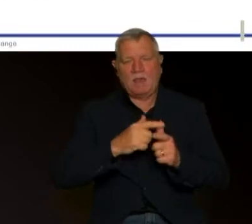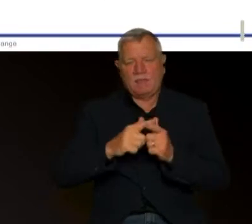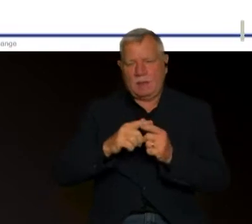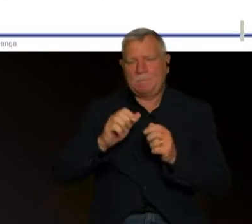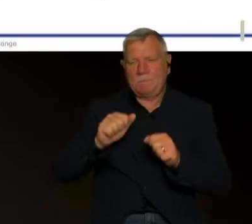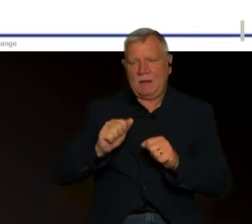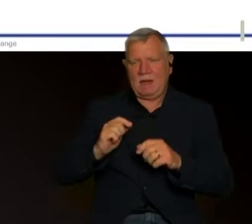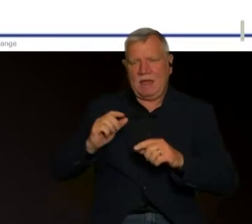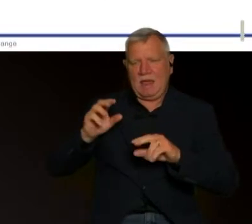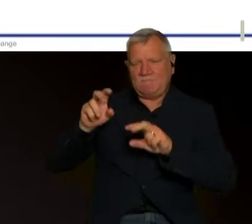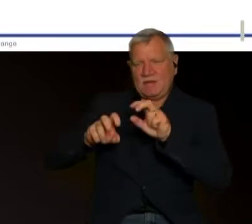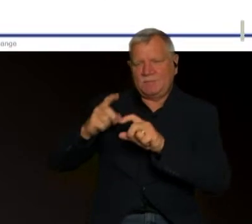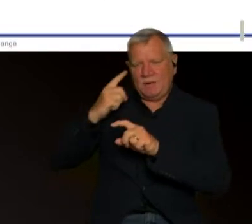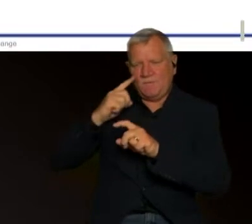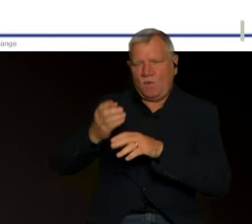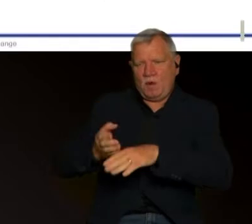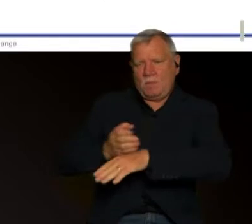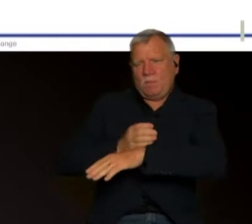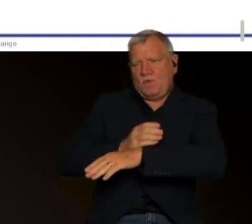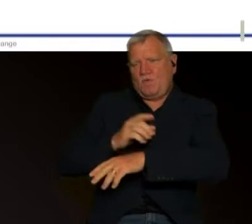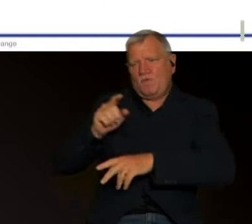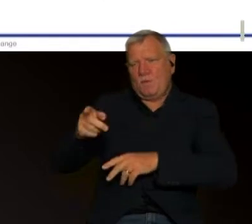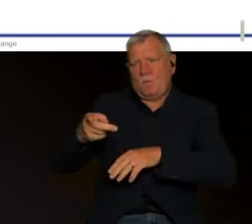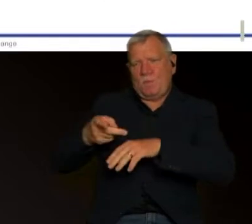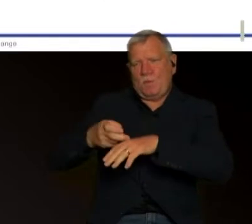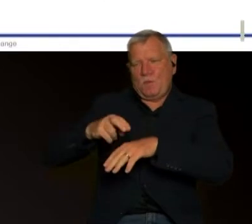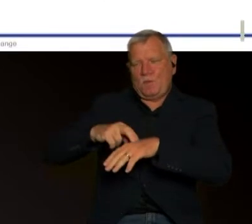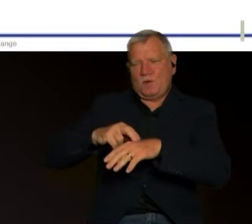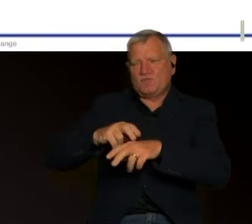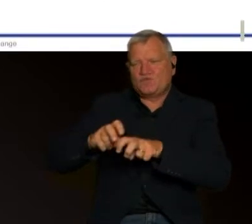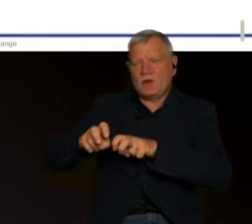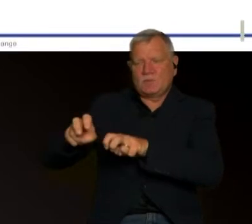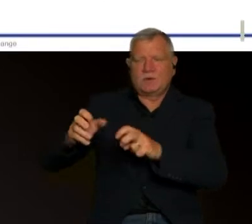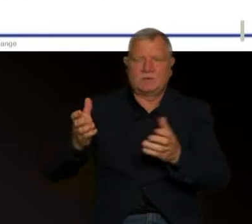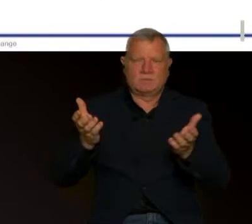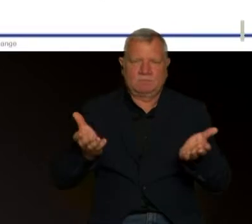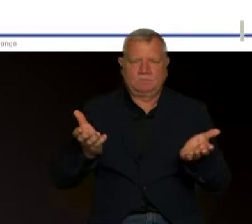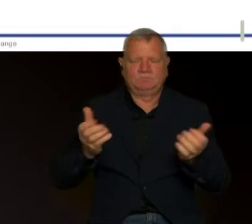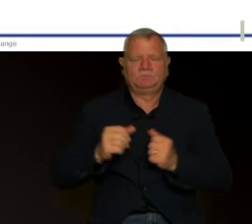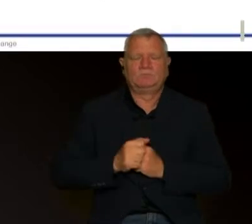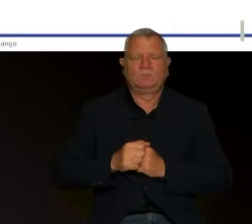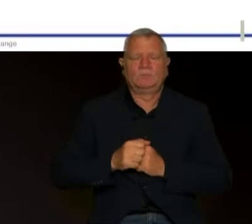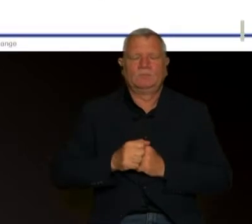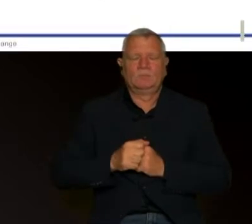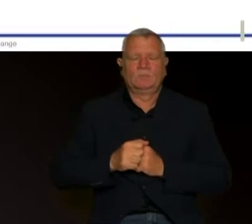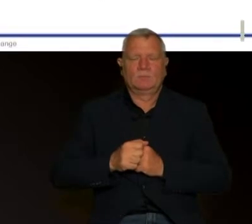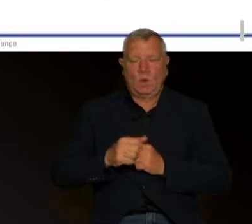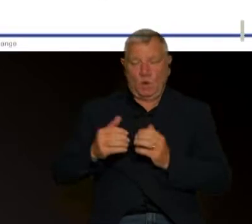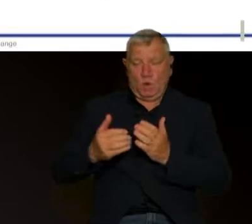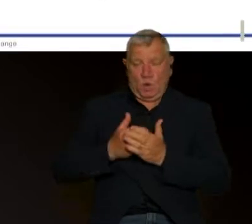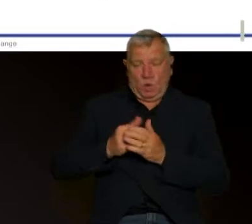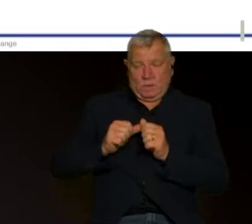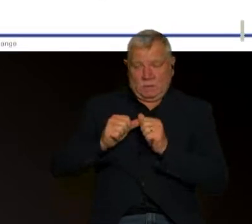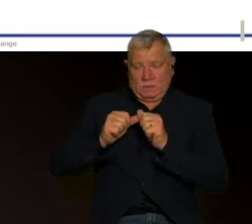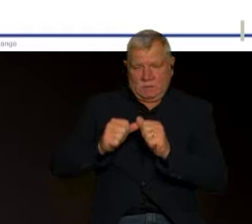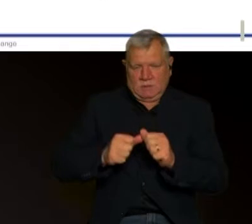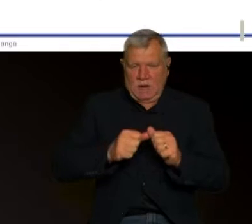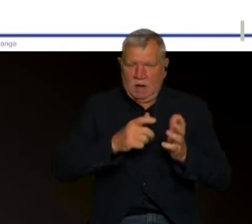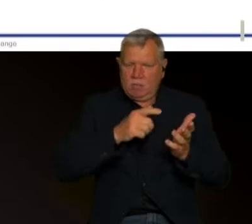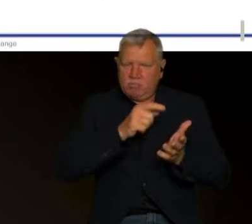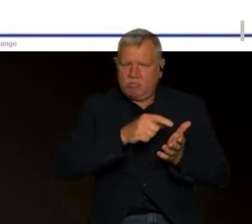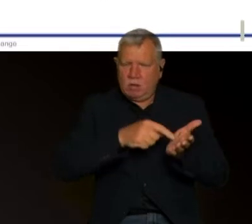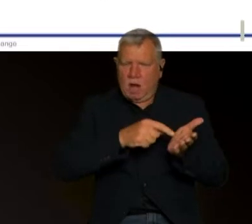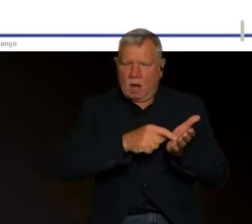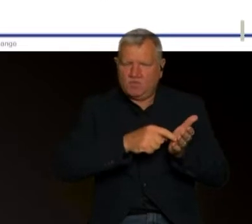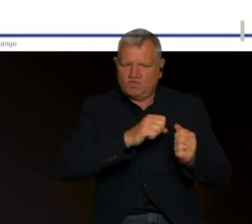necessary investments to improve Puerto Rico's transportation network. Along with reflecting HTA's new sustainable debt structure,